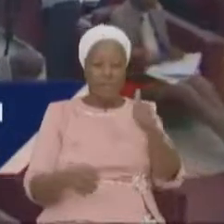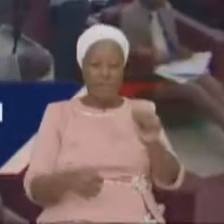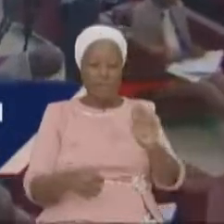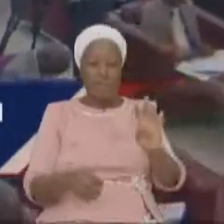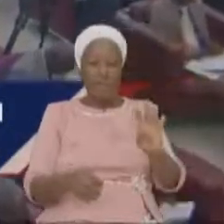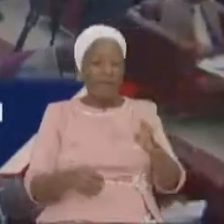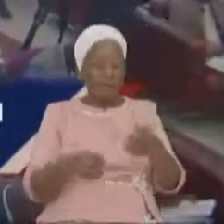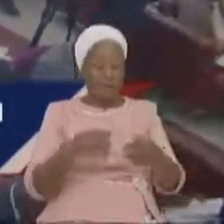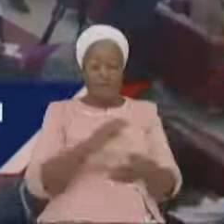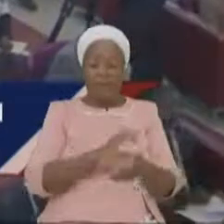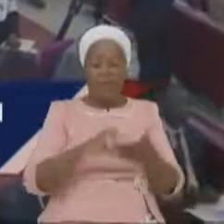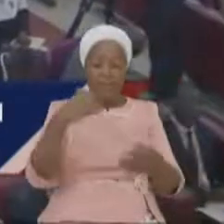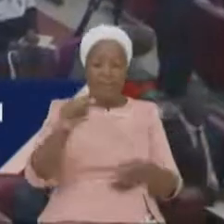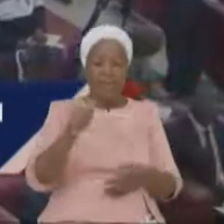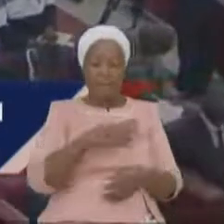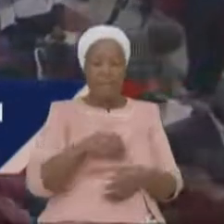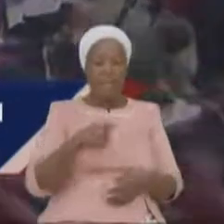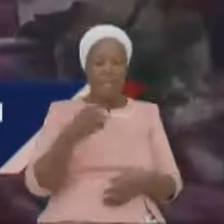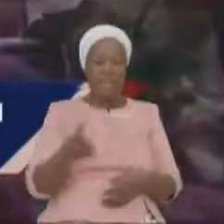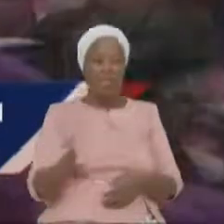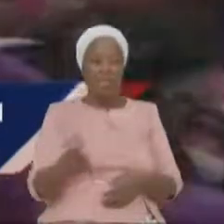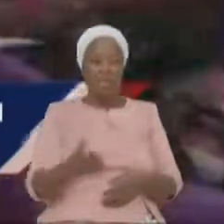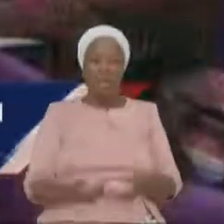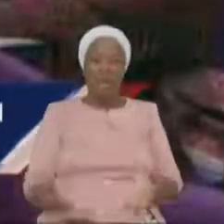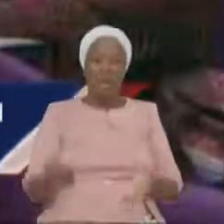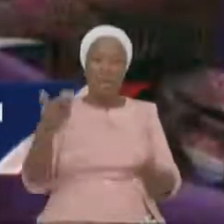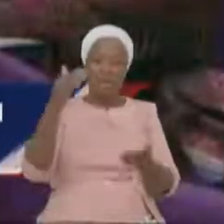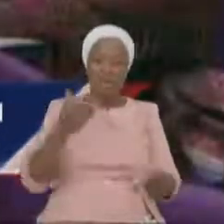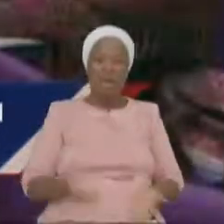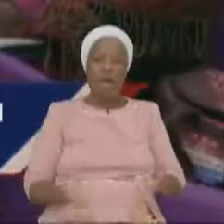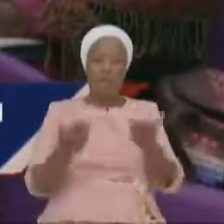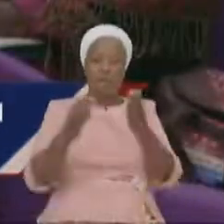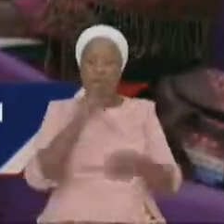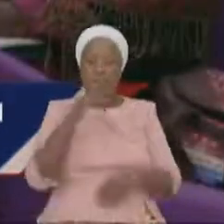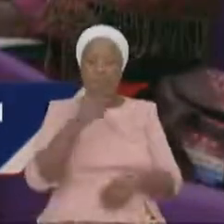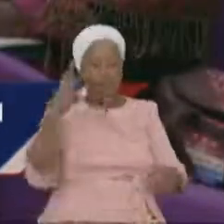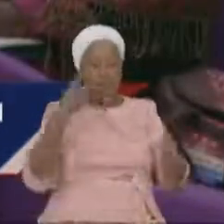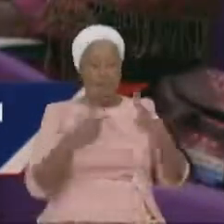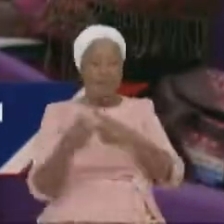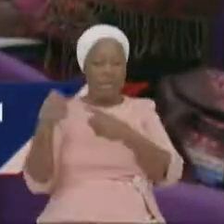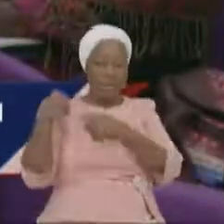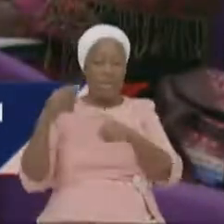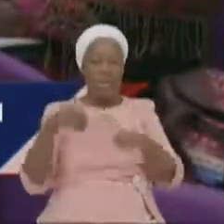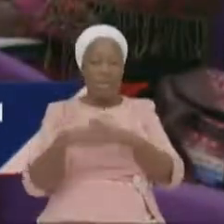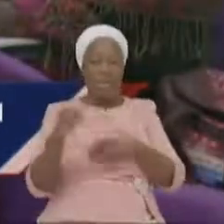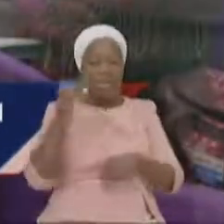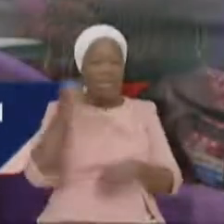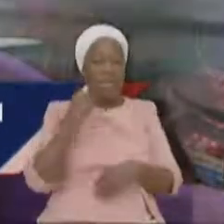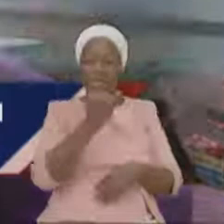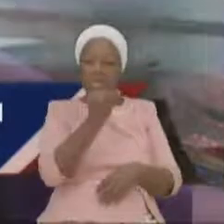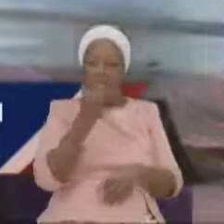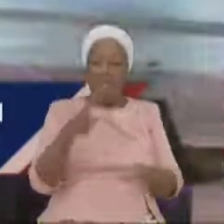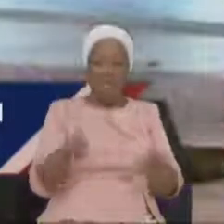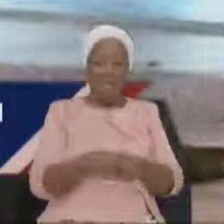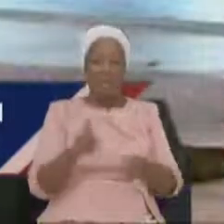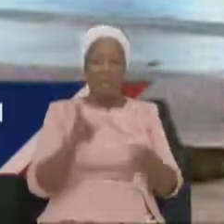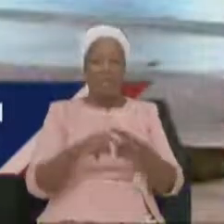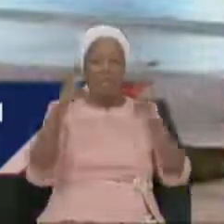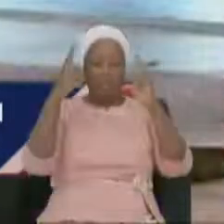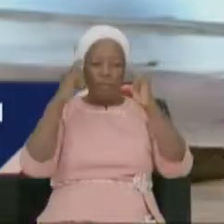a prophet since in Israel like unto Moses, whom the